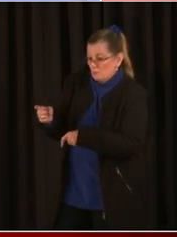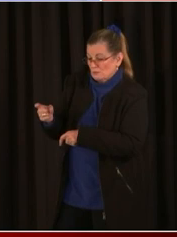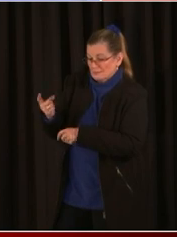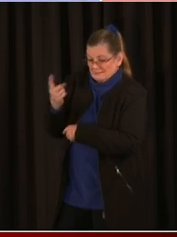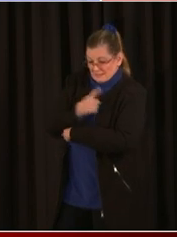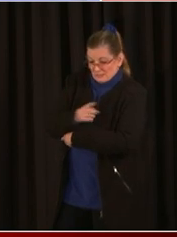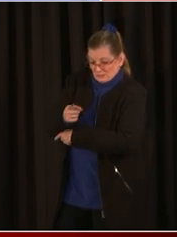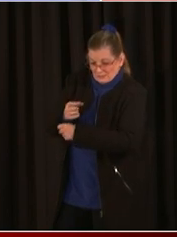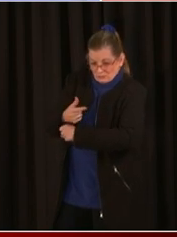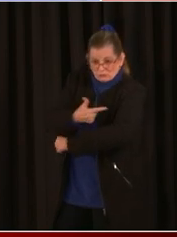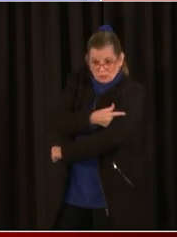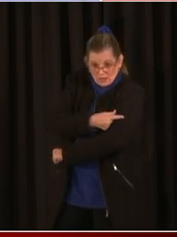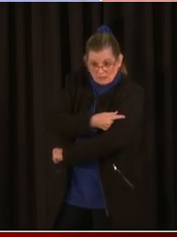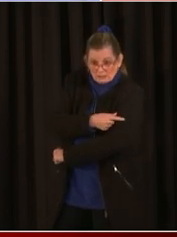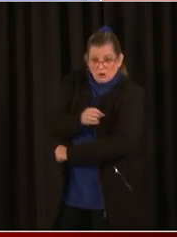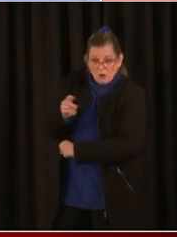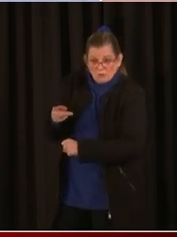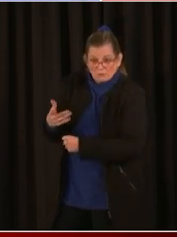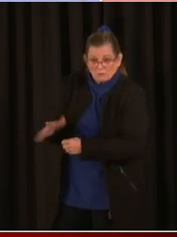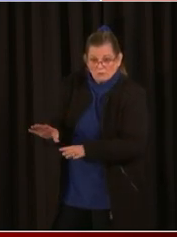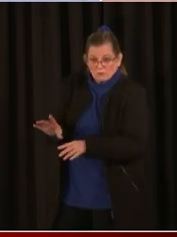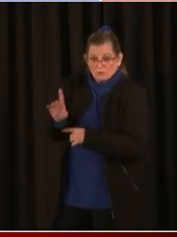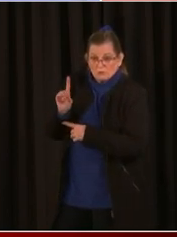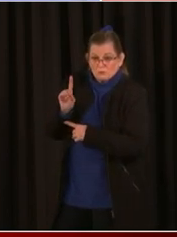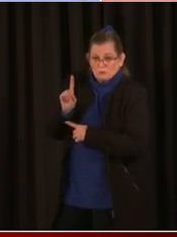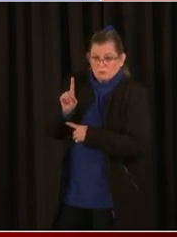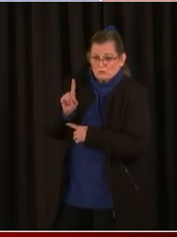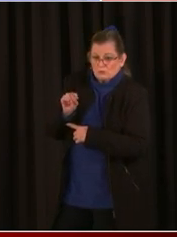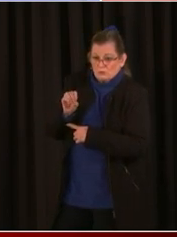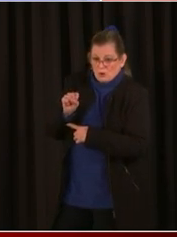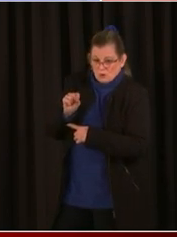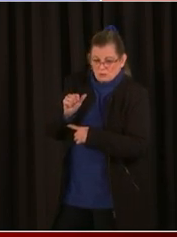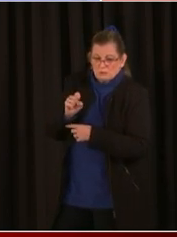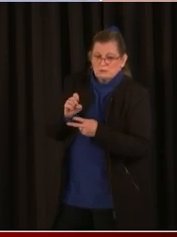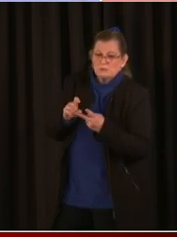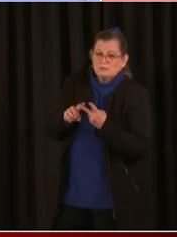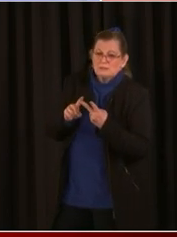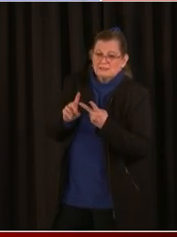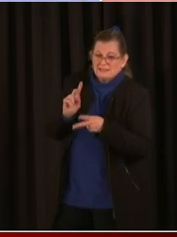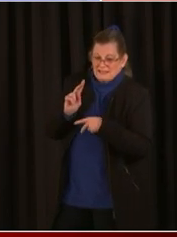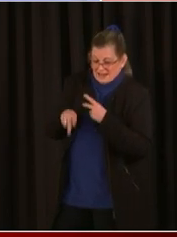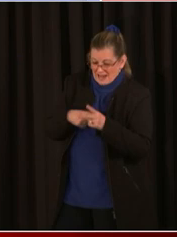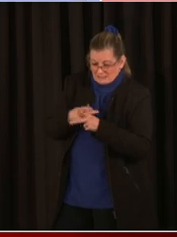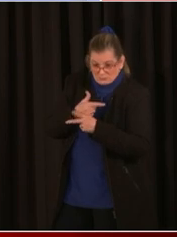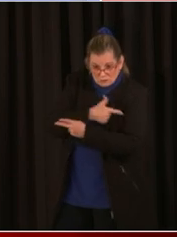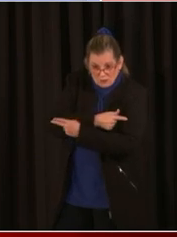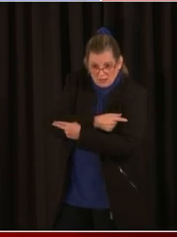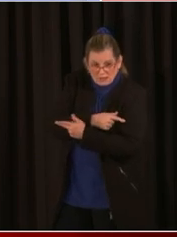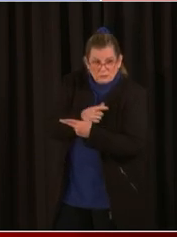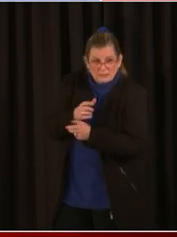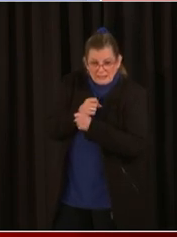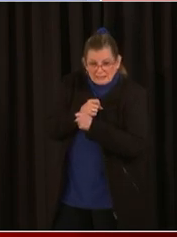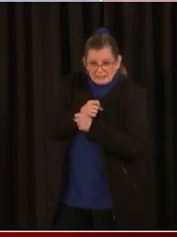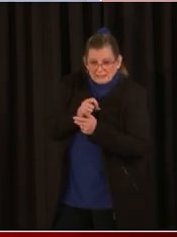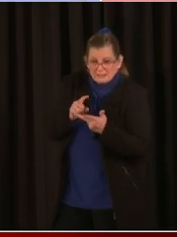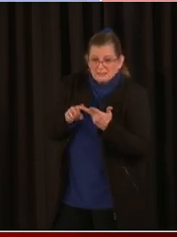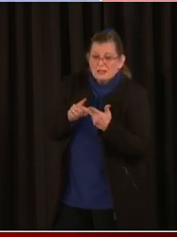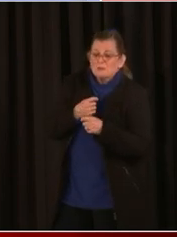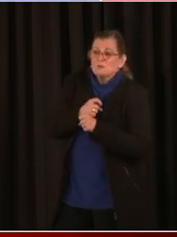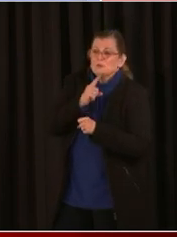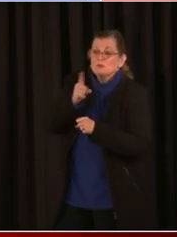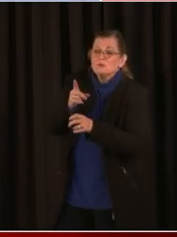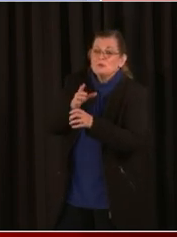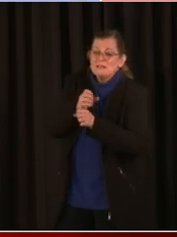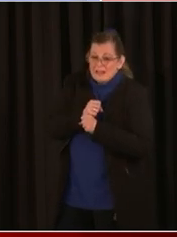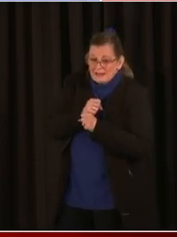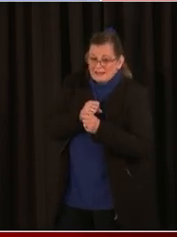received your vaccination, okay? You're given the dose, the vaccine that you received, the date that you receive it, and the lot